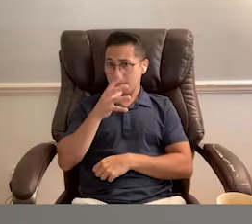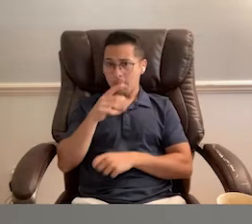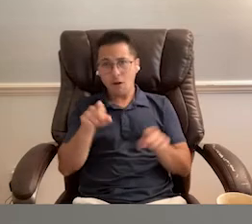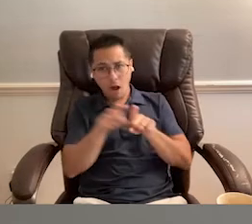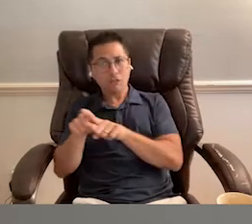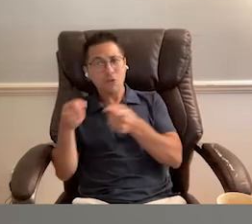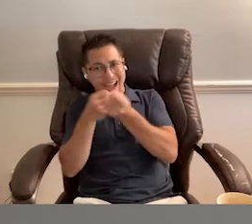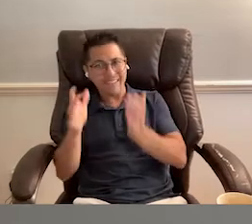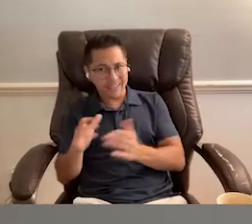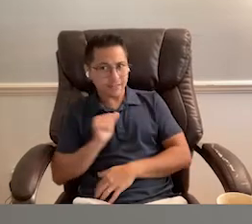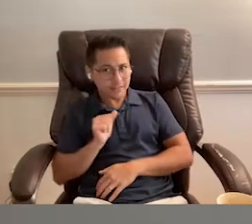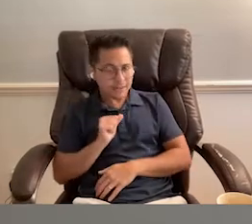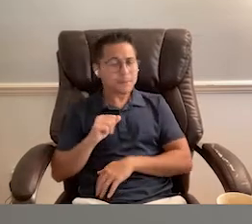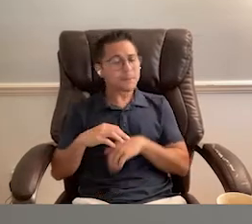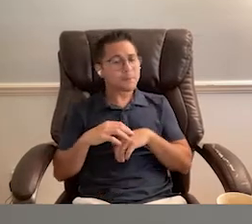but I'm also an advocate.